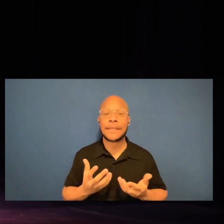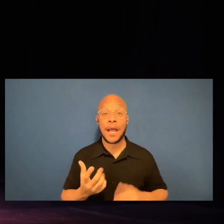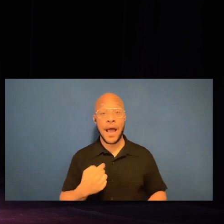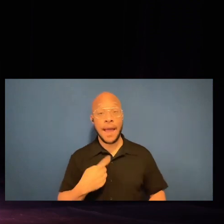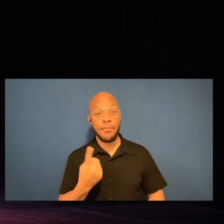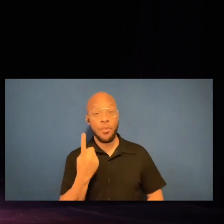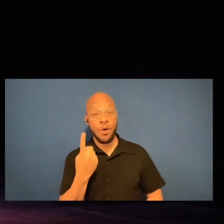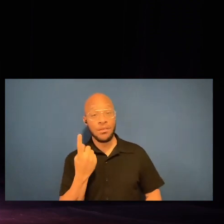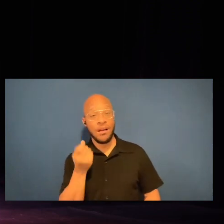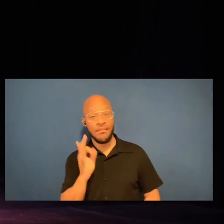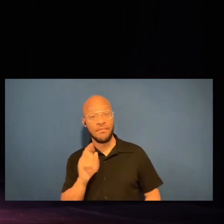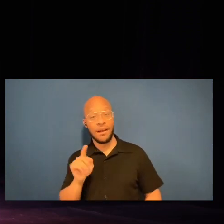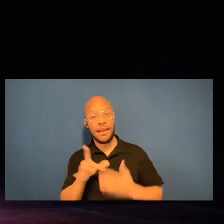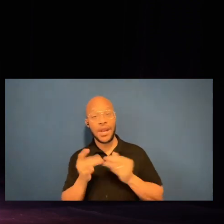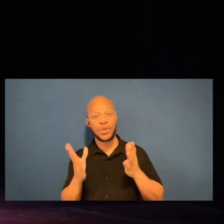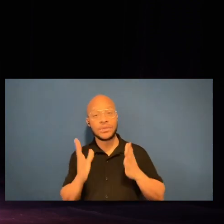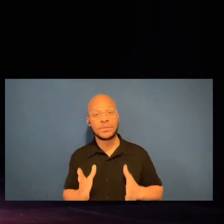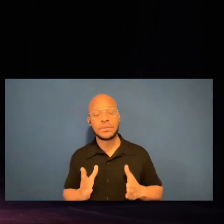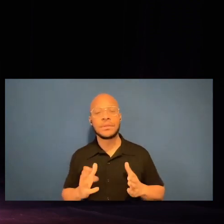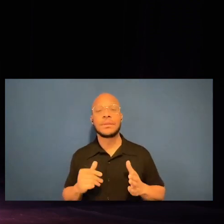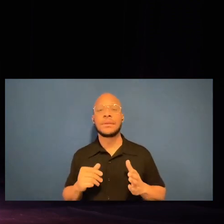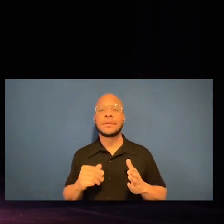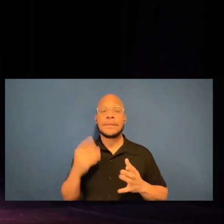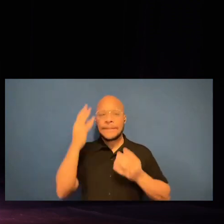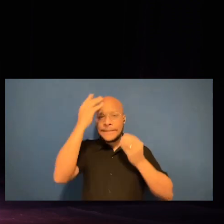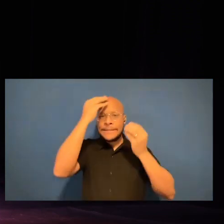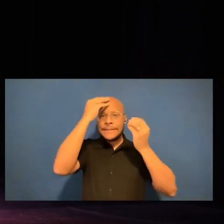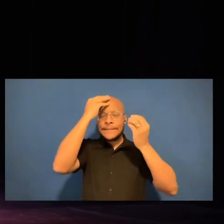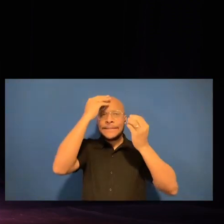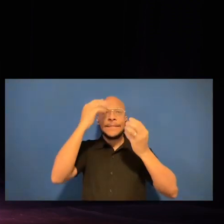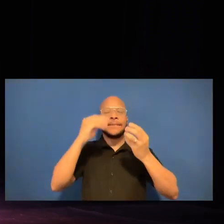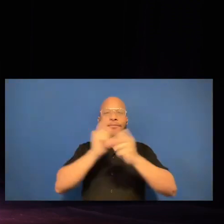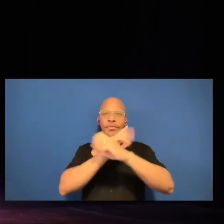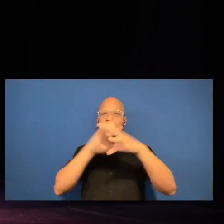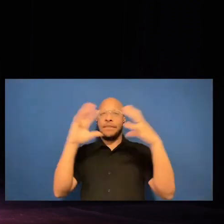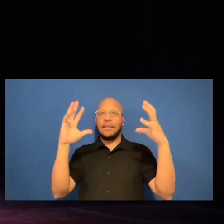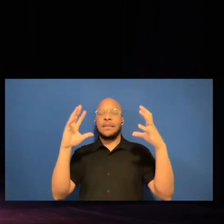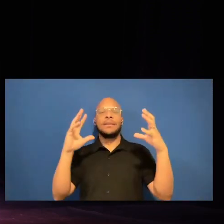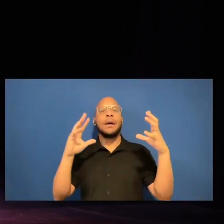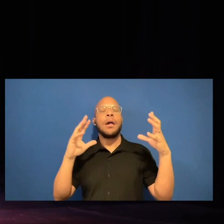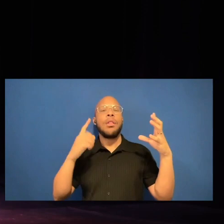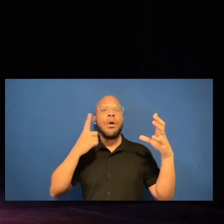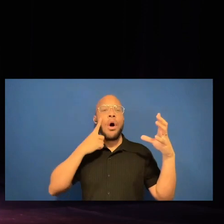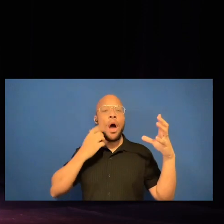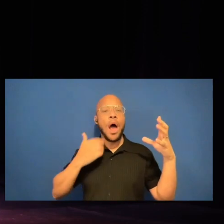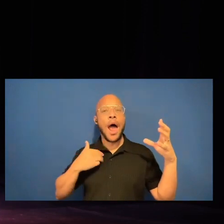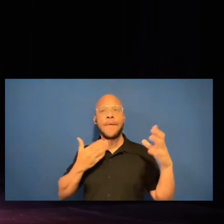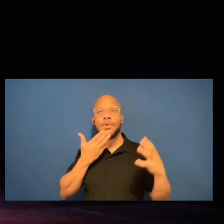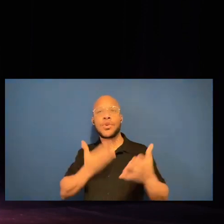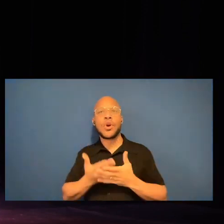illusion there was a sustainable model, business model, waiting to reemerge.